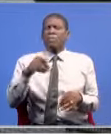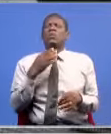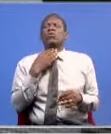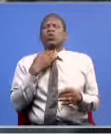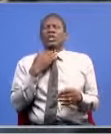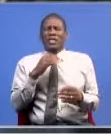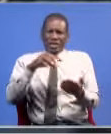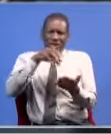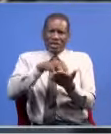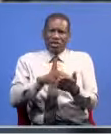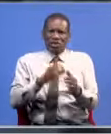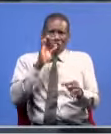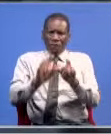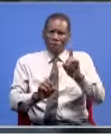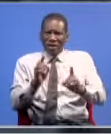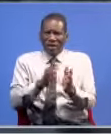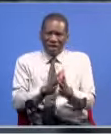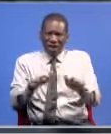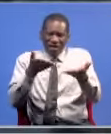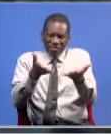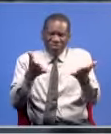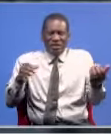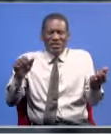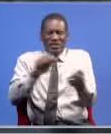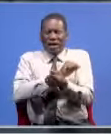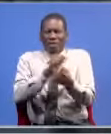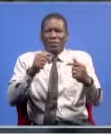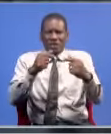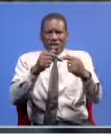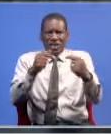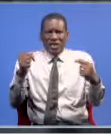arson, assault, and property damage against the